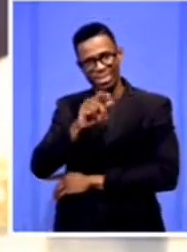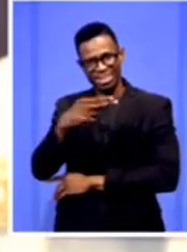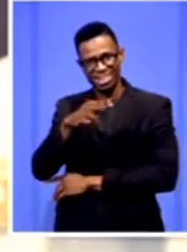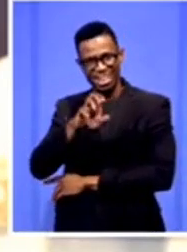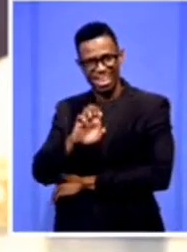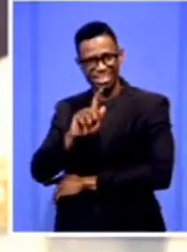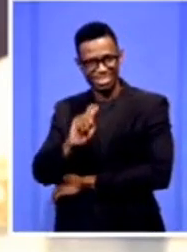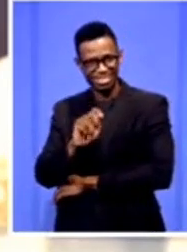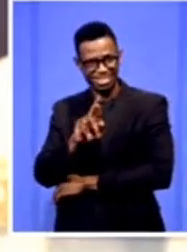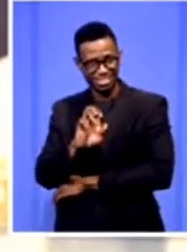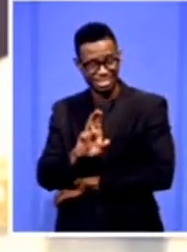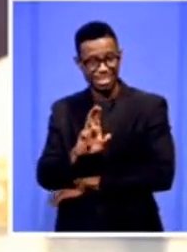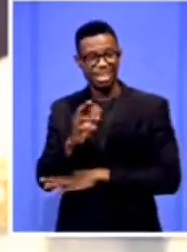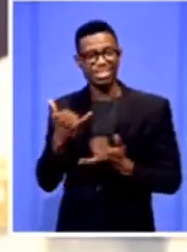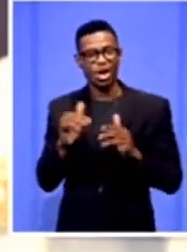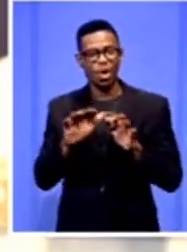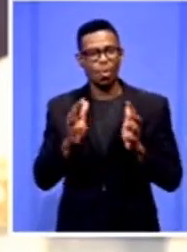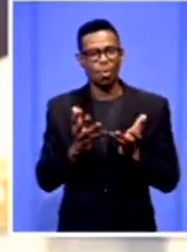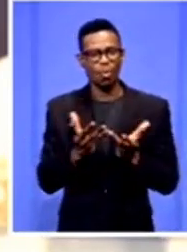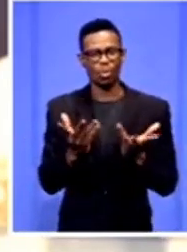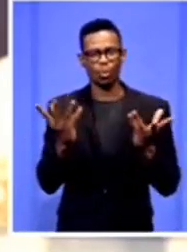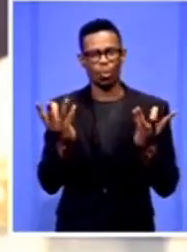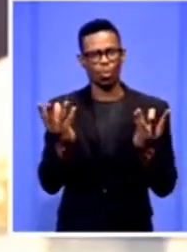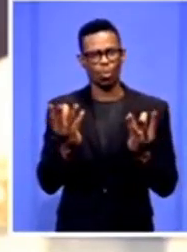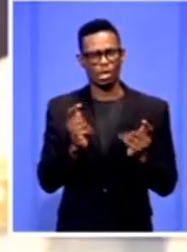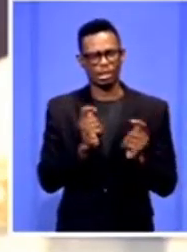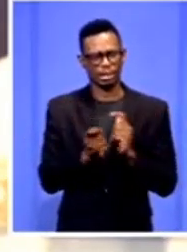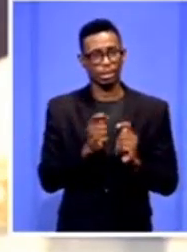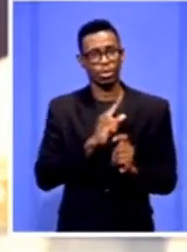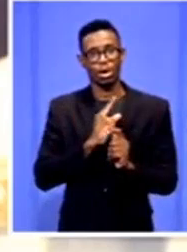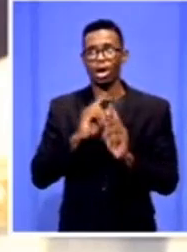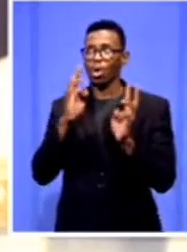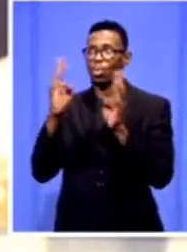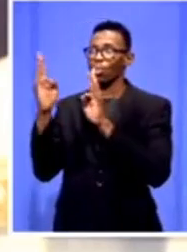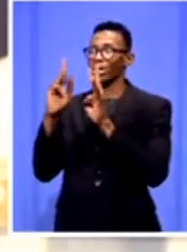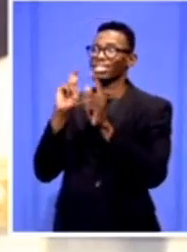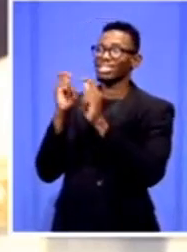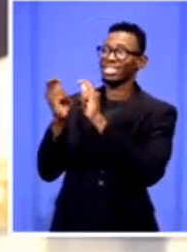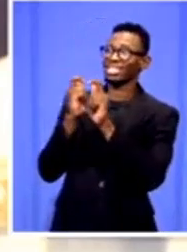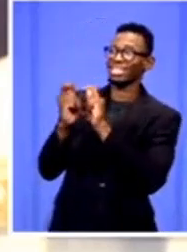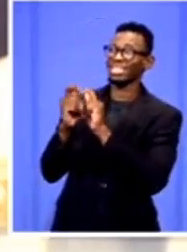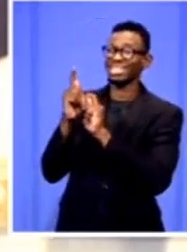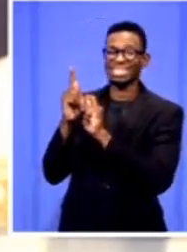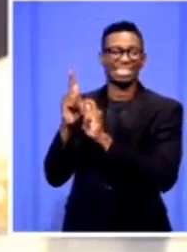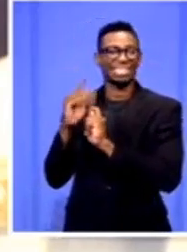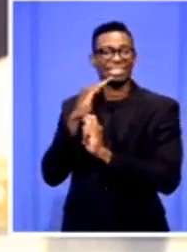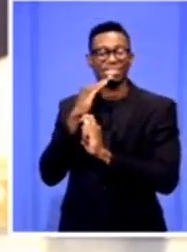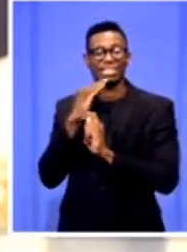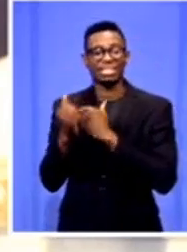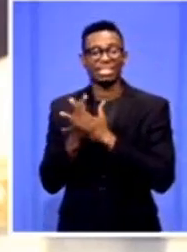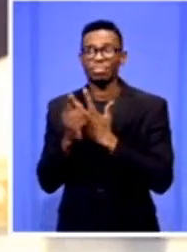change. These are the changing times with intense fires, rising temperatures,